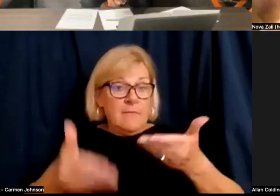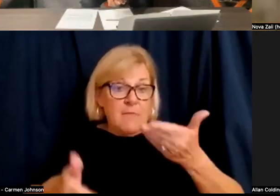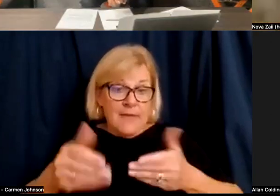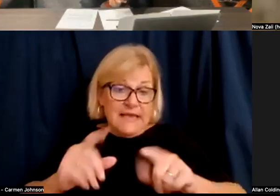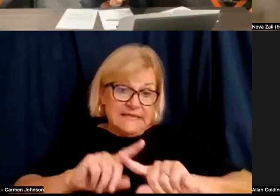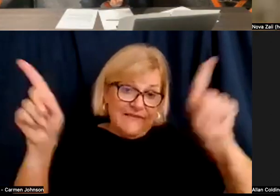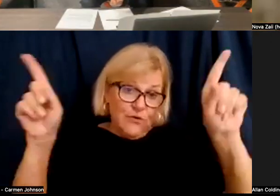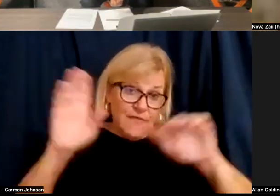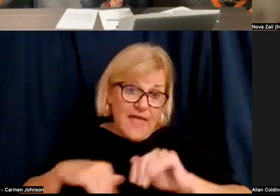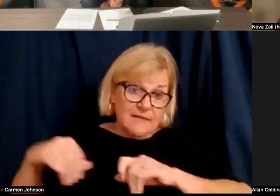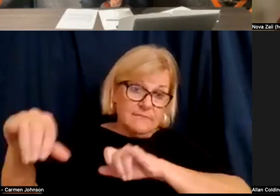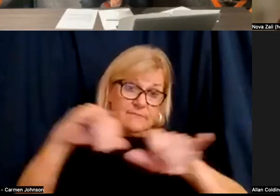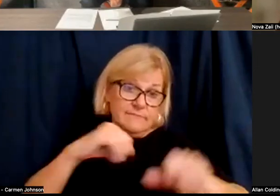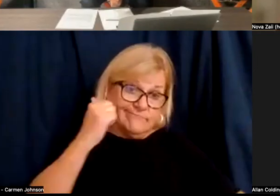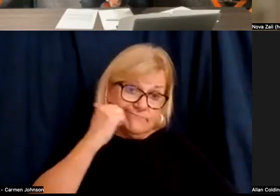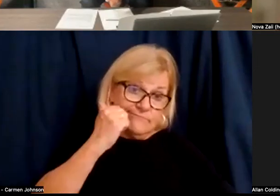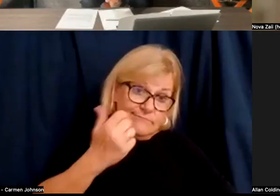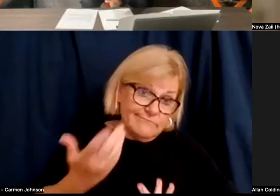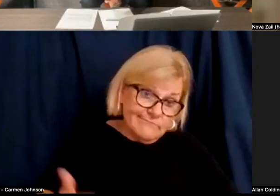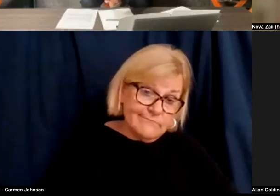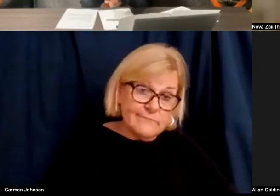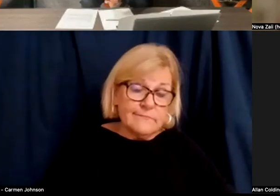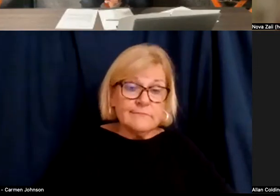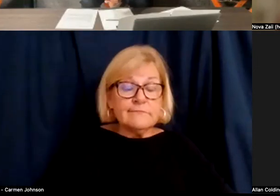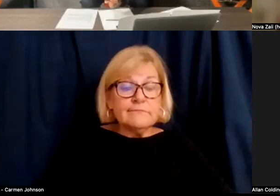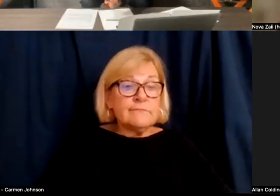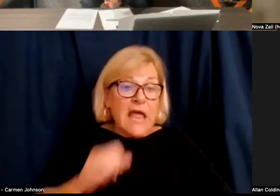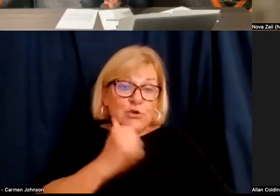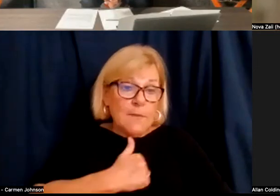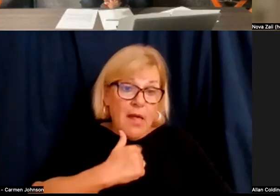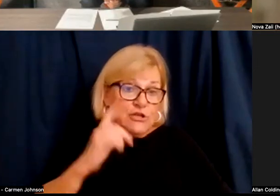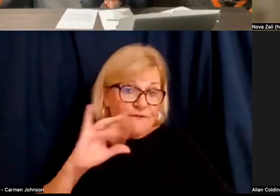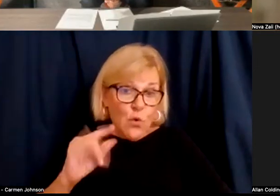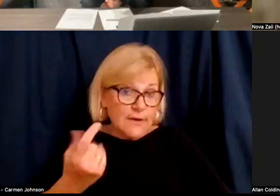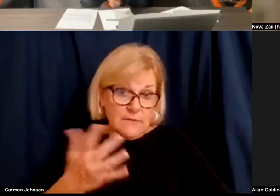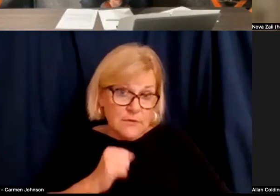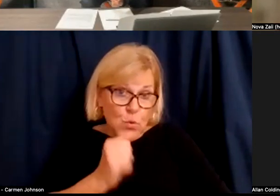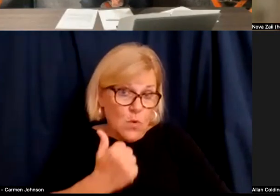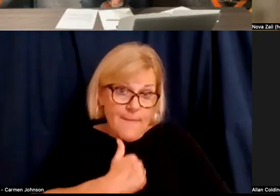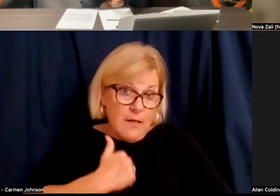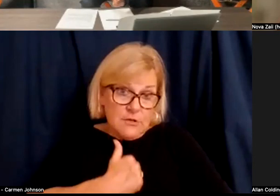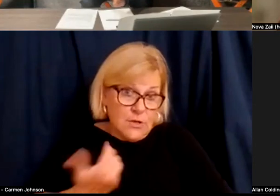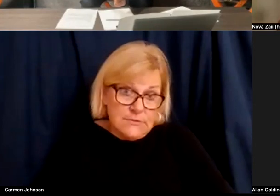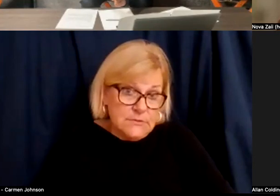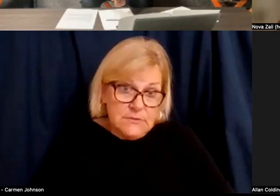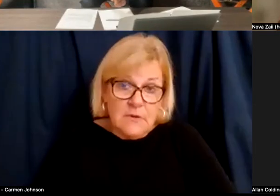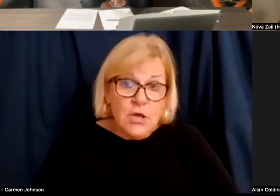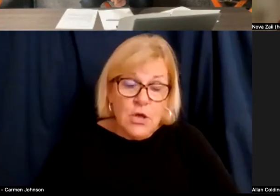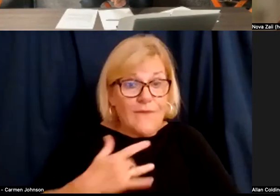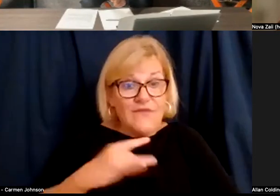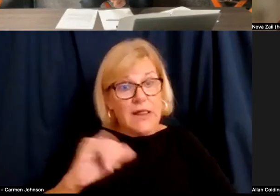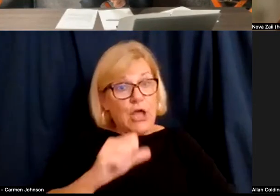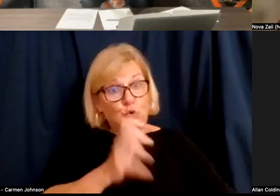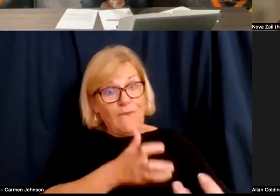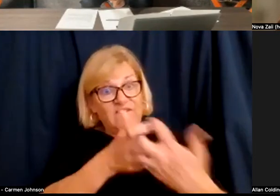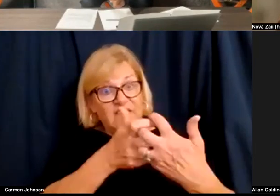to the standard. And don't apologize for it. You feel me? Like don't feel like you don't